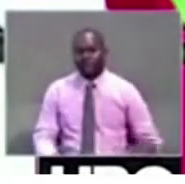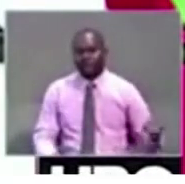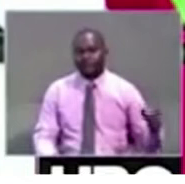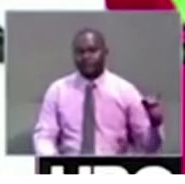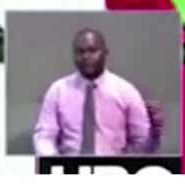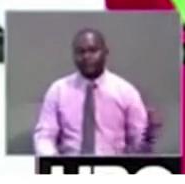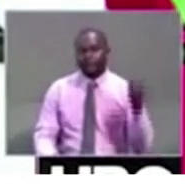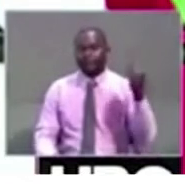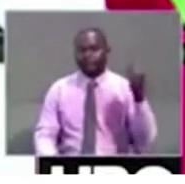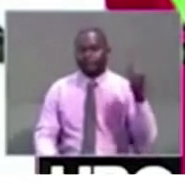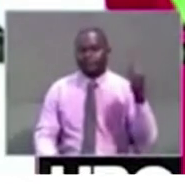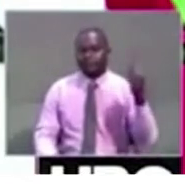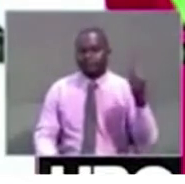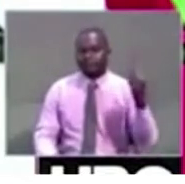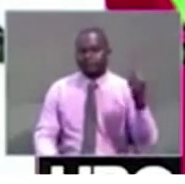Number one,